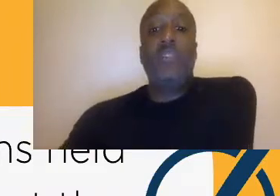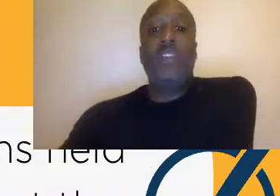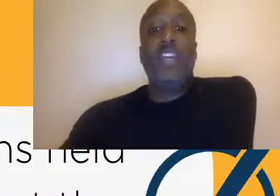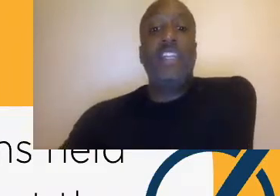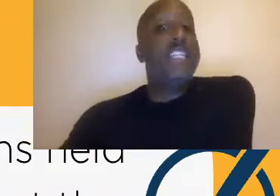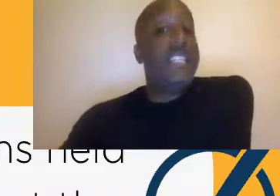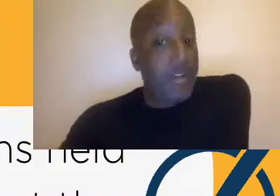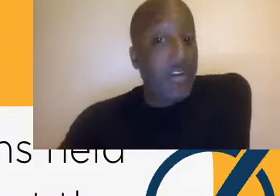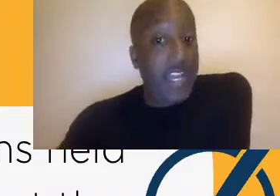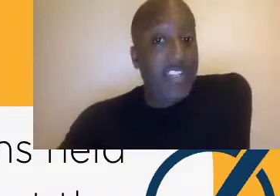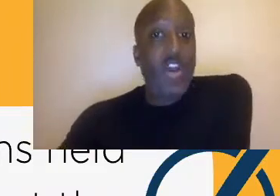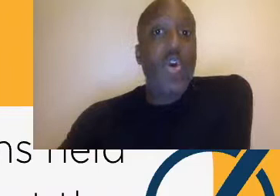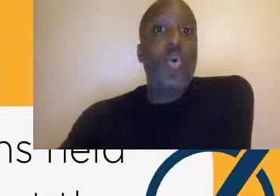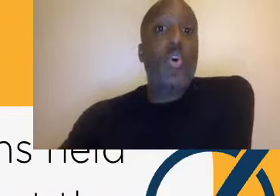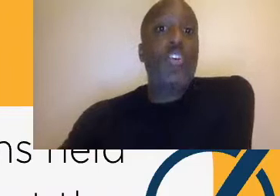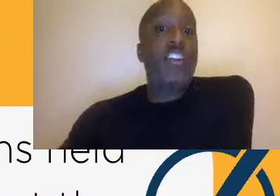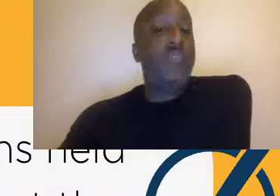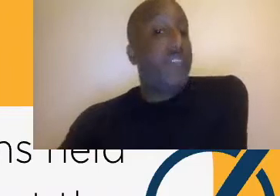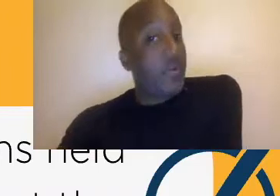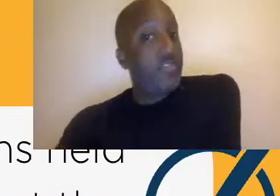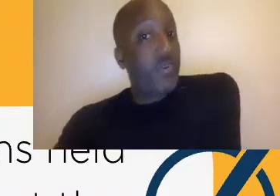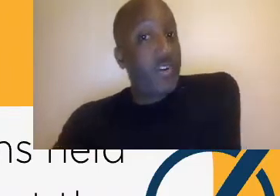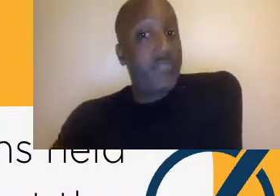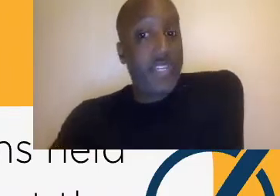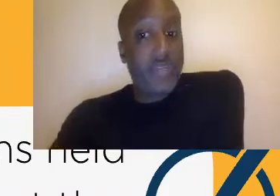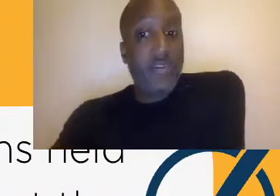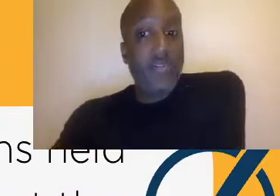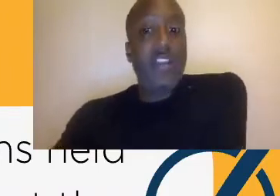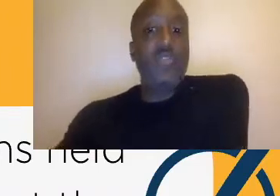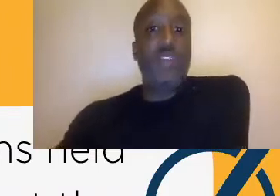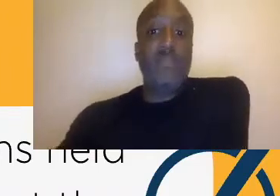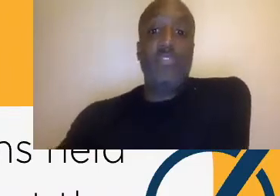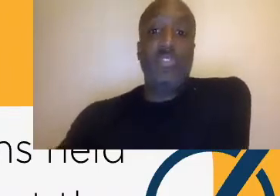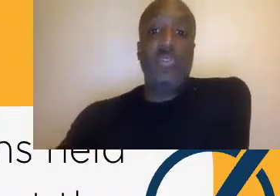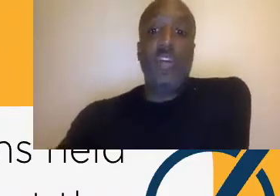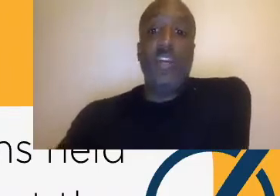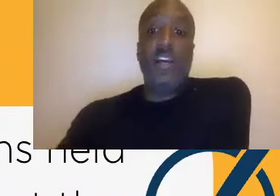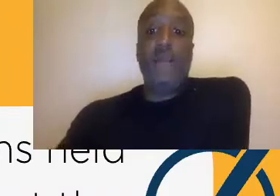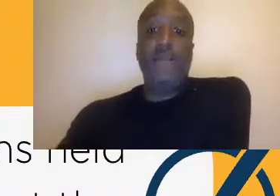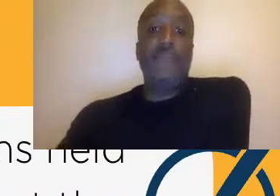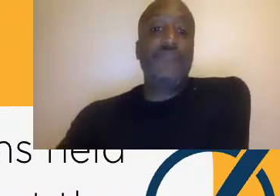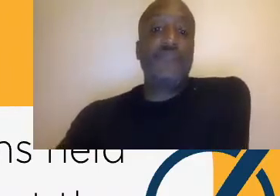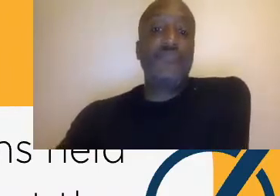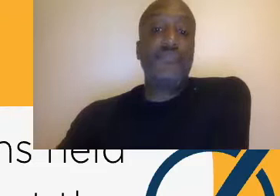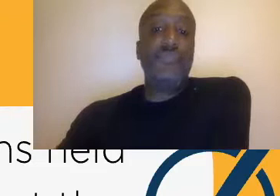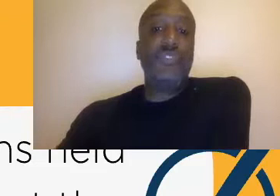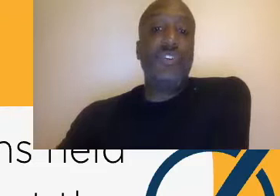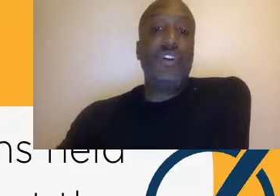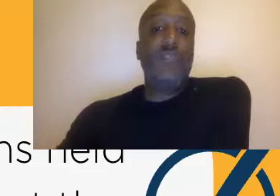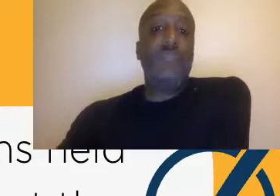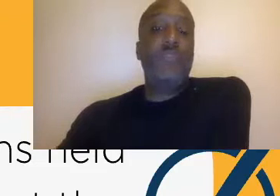have to be a Democrat, or you have to be vouched for as being a Democrat to be able to